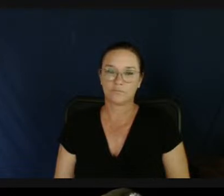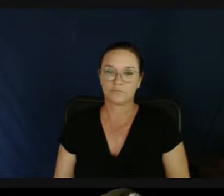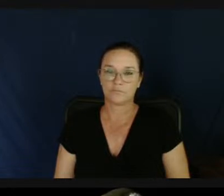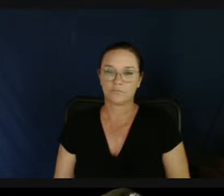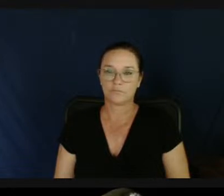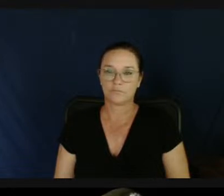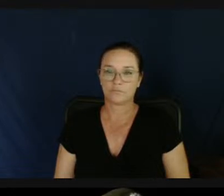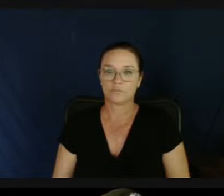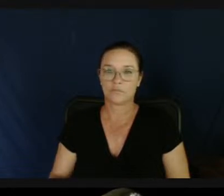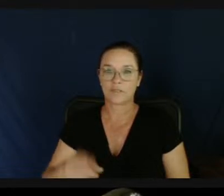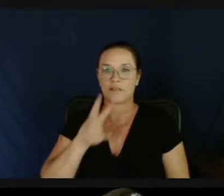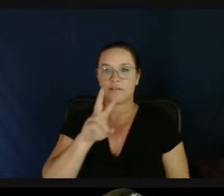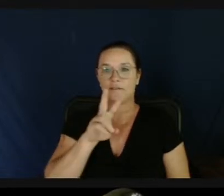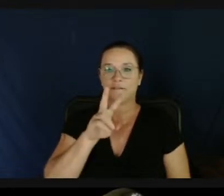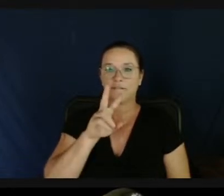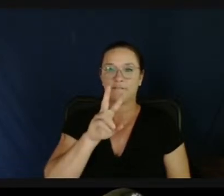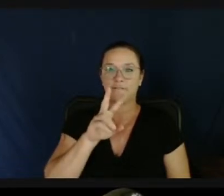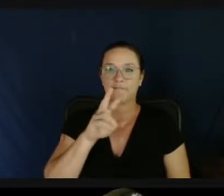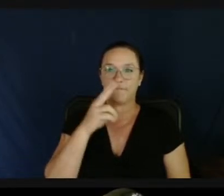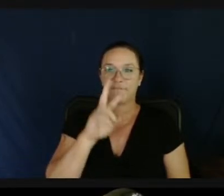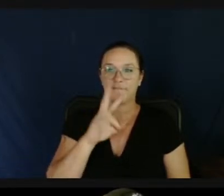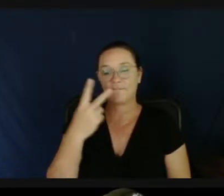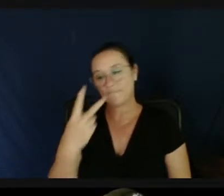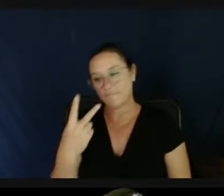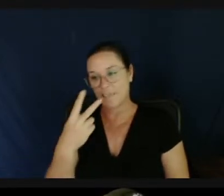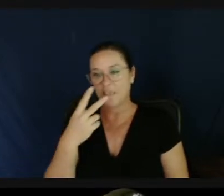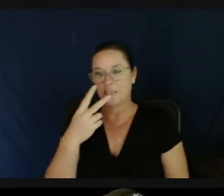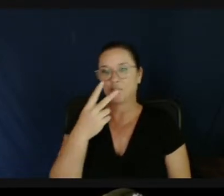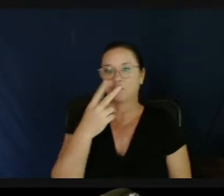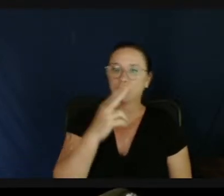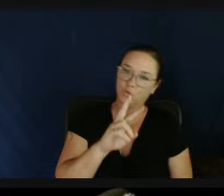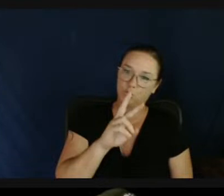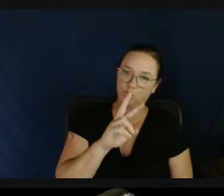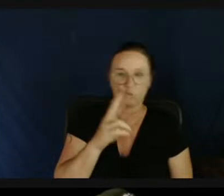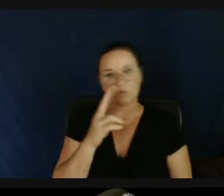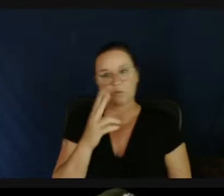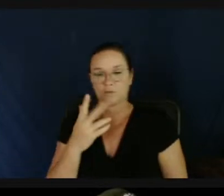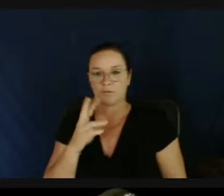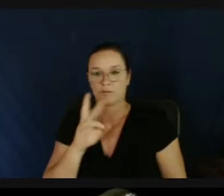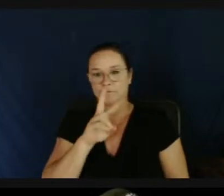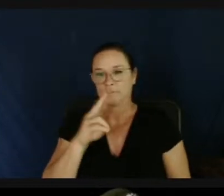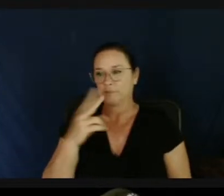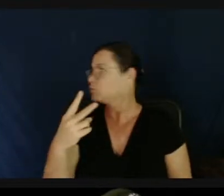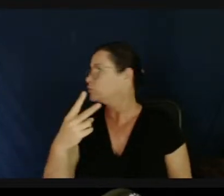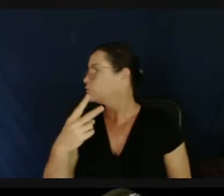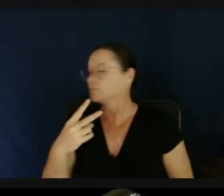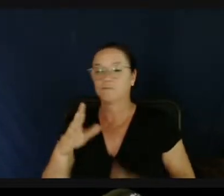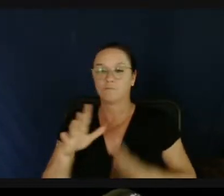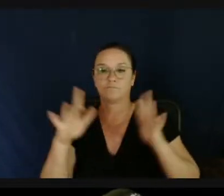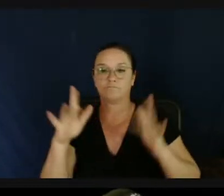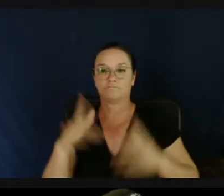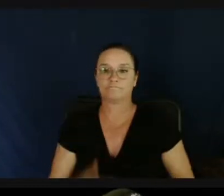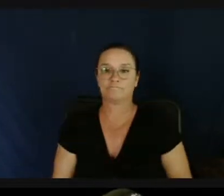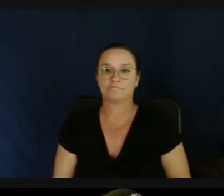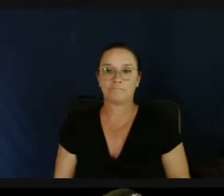And here's the V2, that full 24-hour sequence as well, with the degassing in the afternoon, dark at night from that angle,